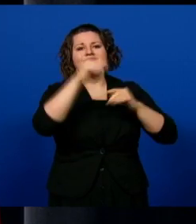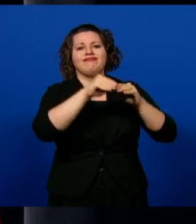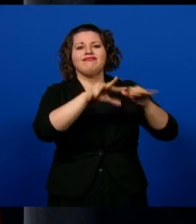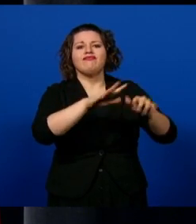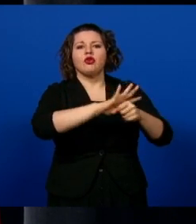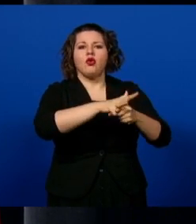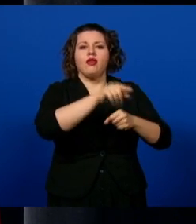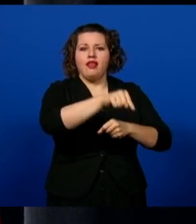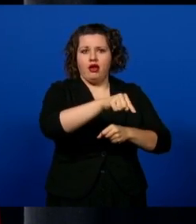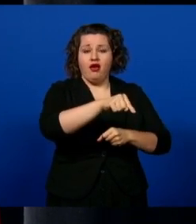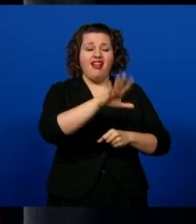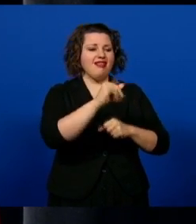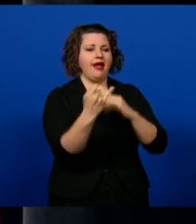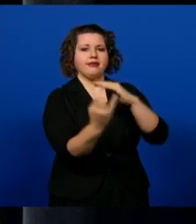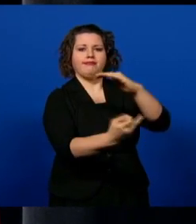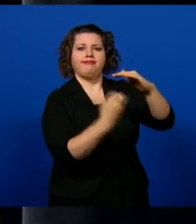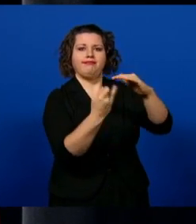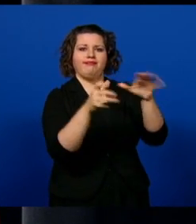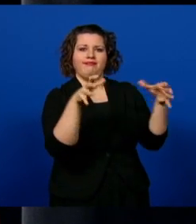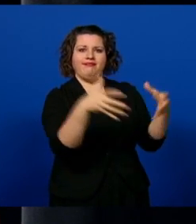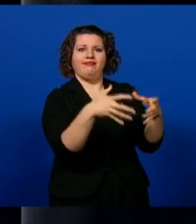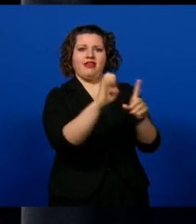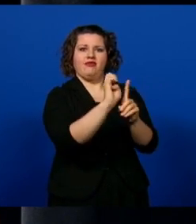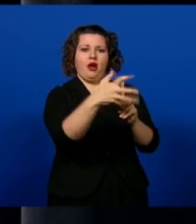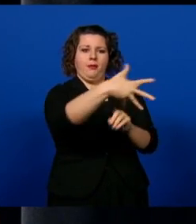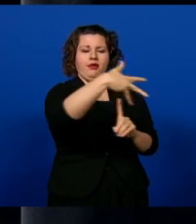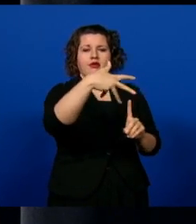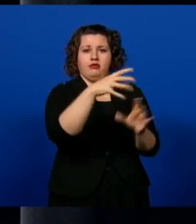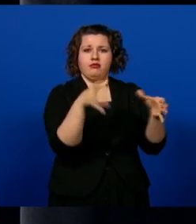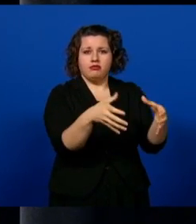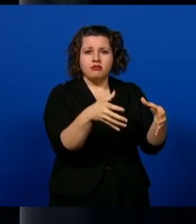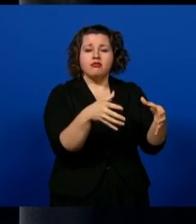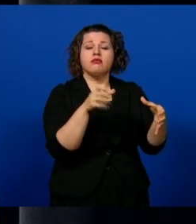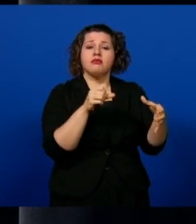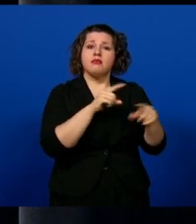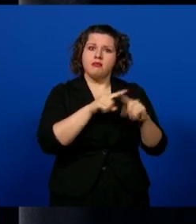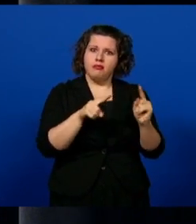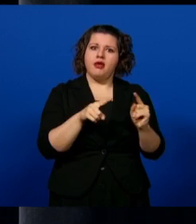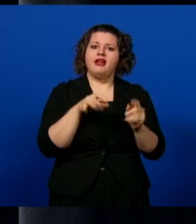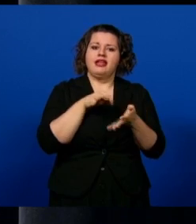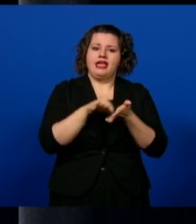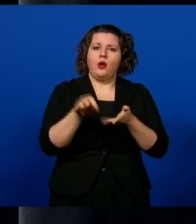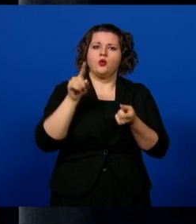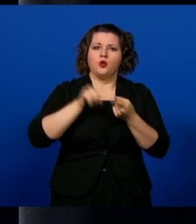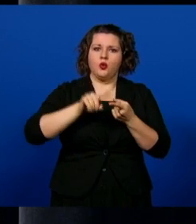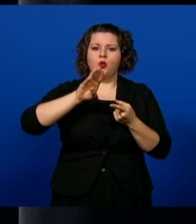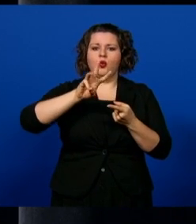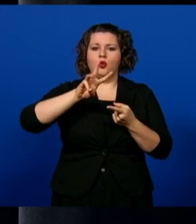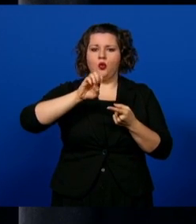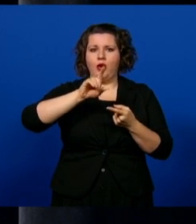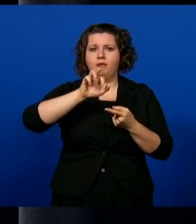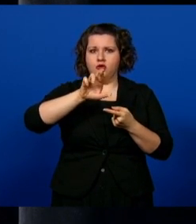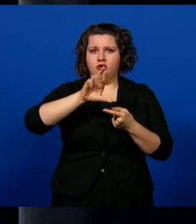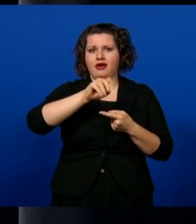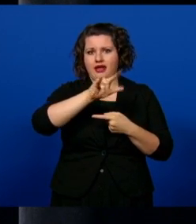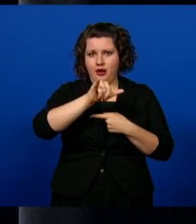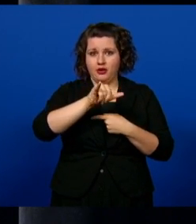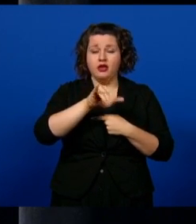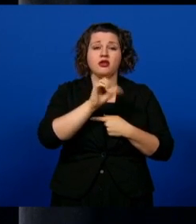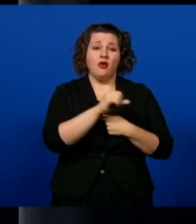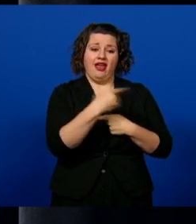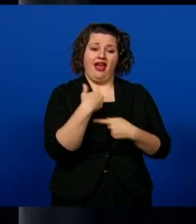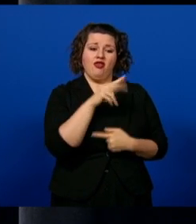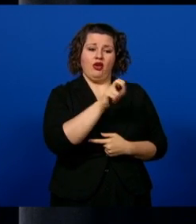in a completely contained environment. So at the Fort Dodge prison, they've had 386 positive